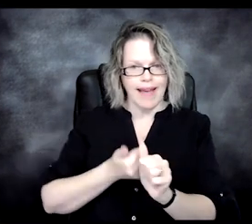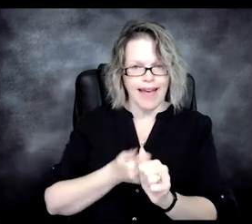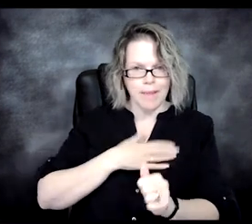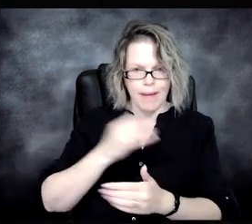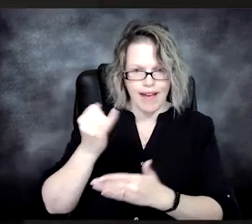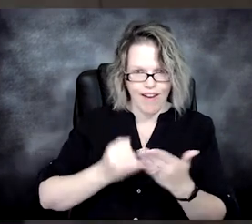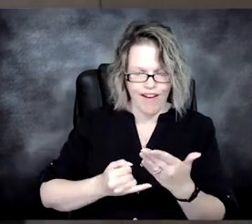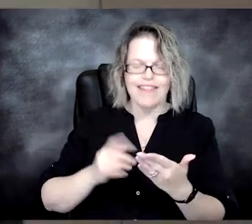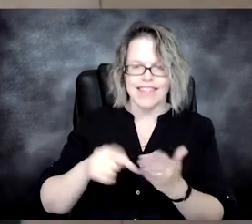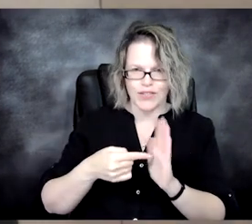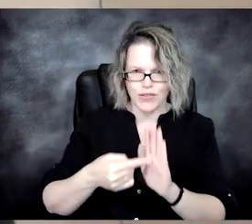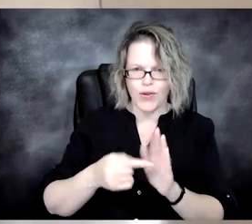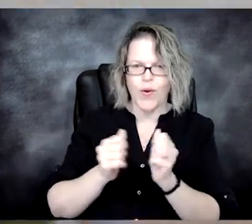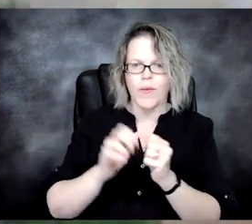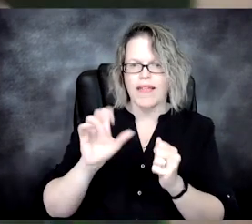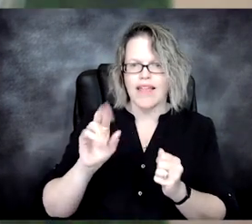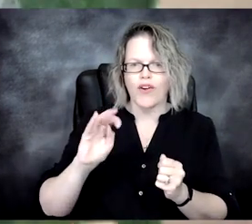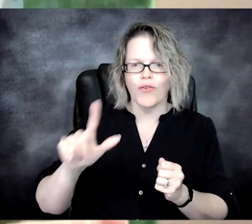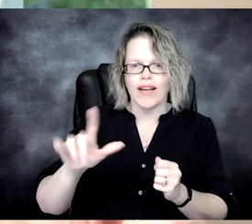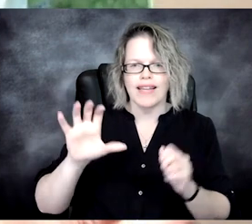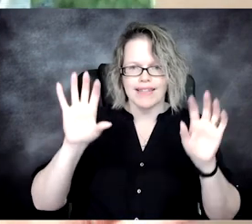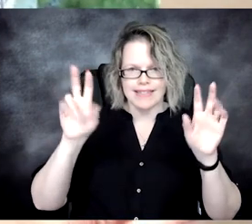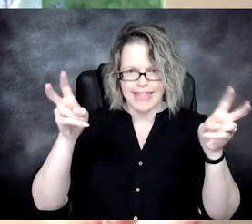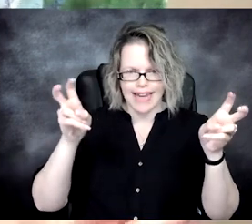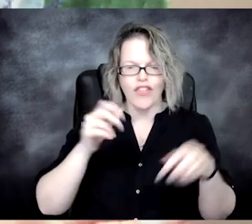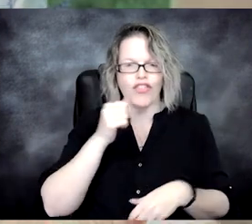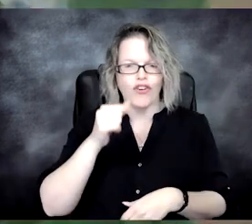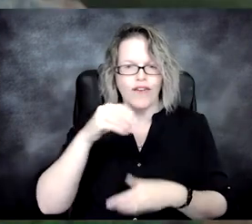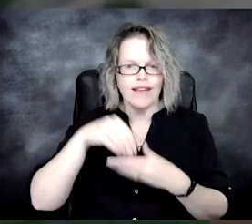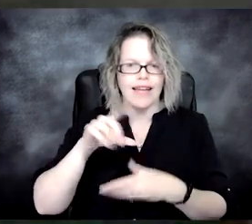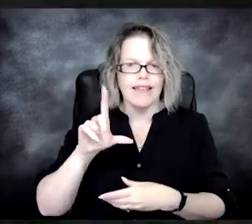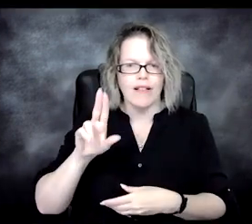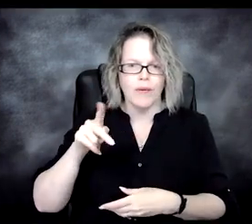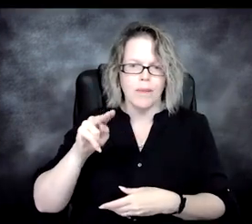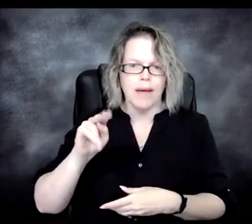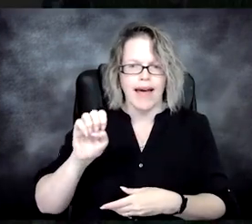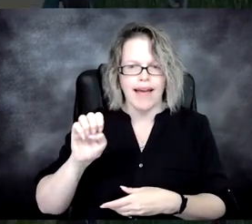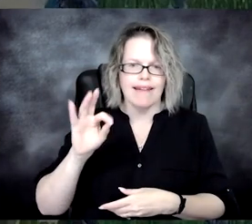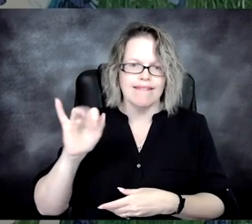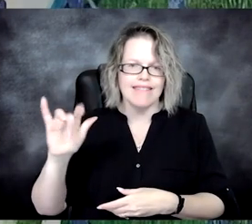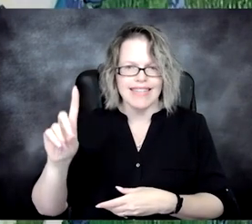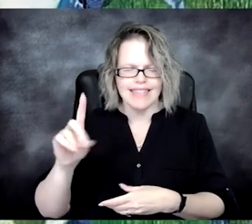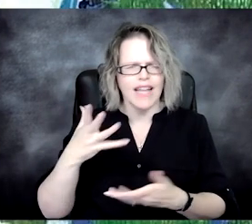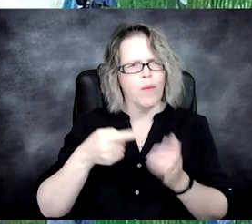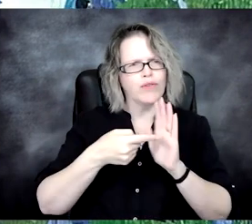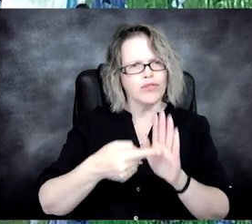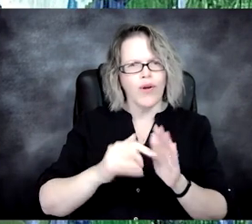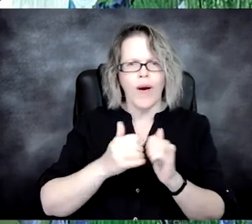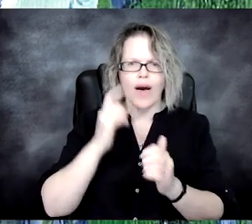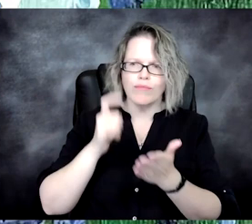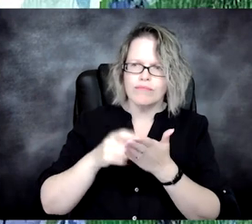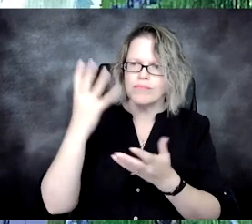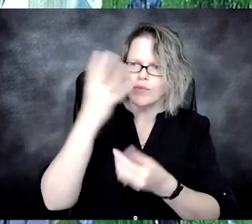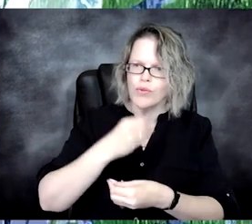I did with this acrylic painting titled The Girl in the Lupine Field. With this painting, I wanted to show how I find beauty in